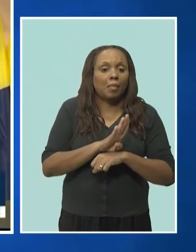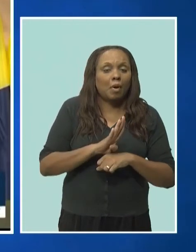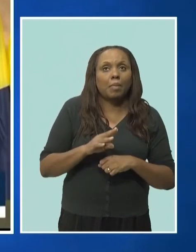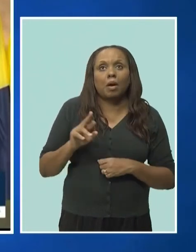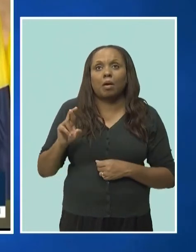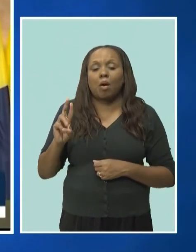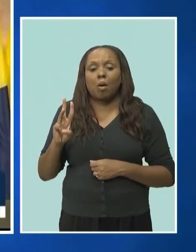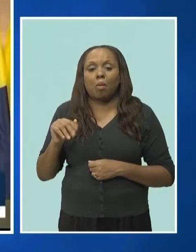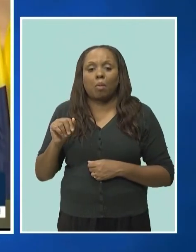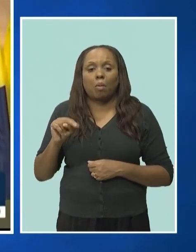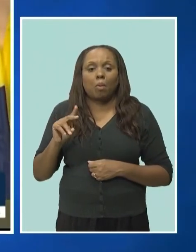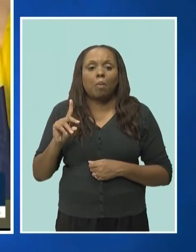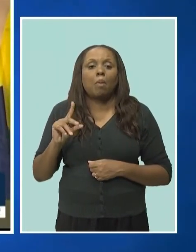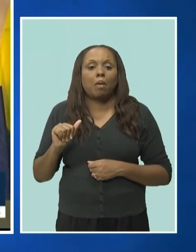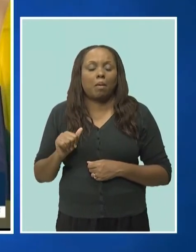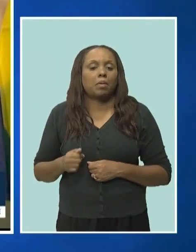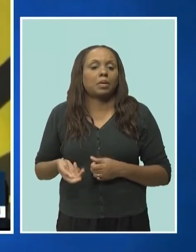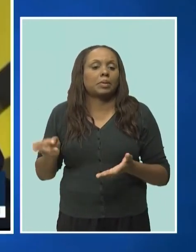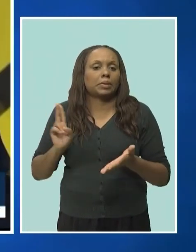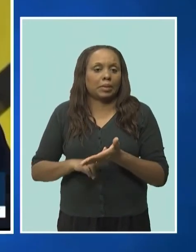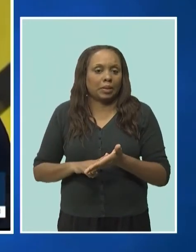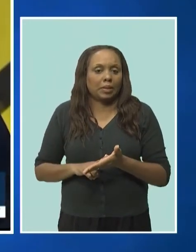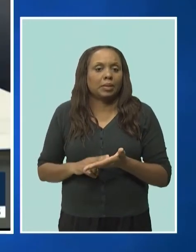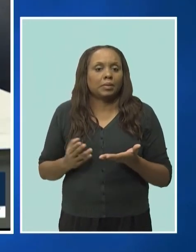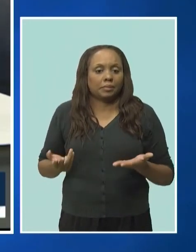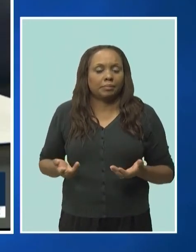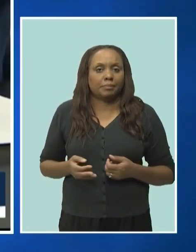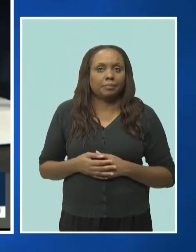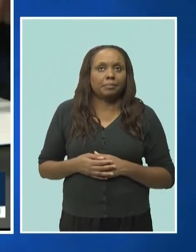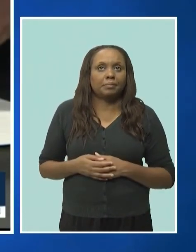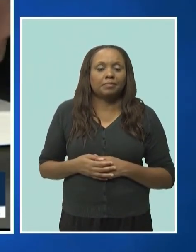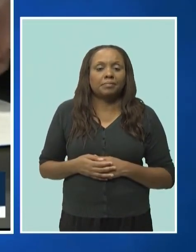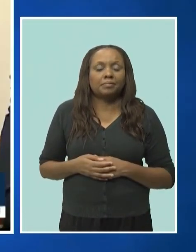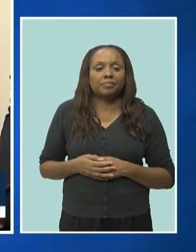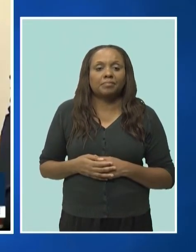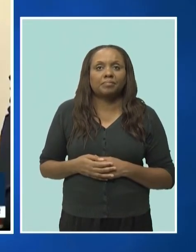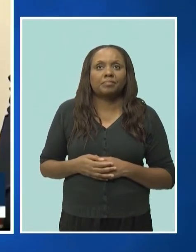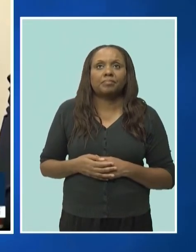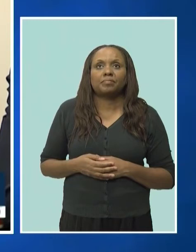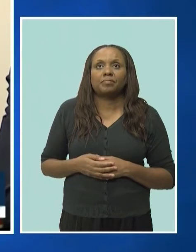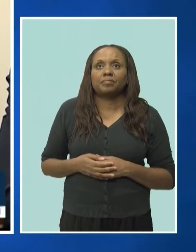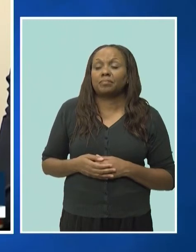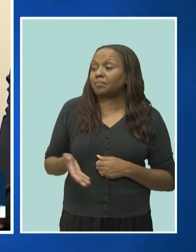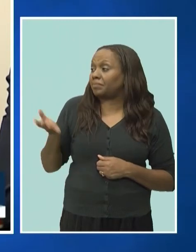Minister of Foreign Affairs and Foreign Trade, Kerry Simmons. This means